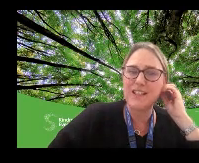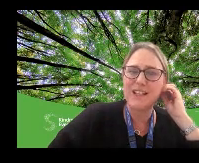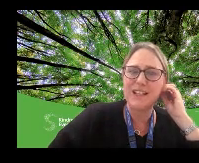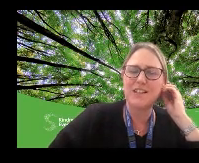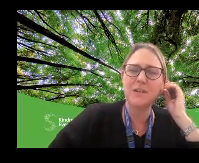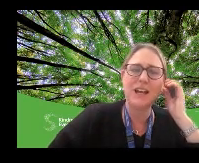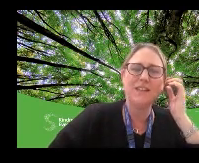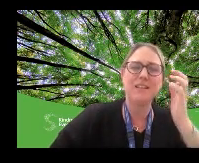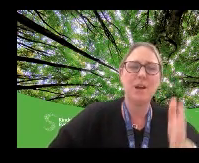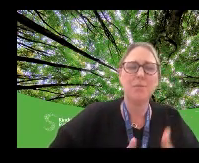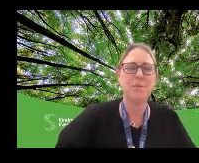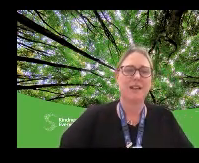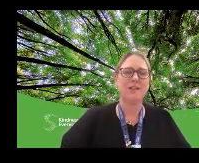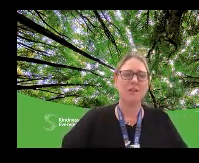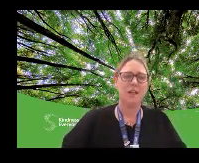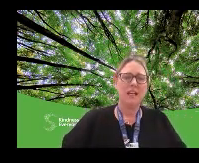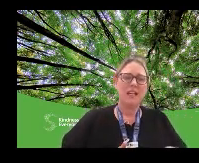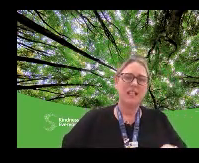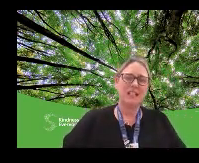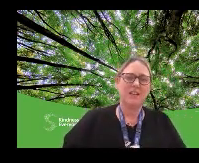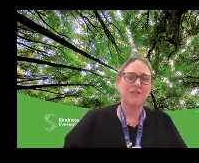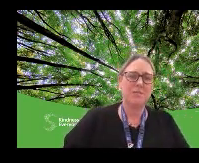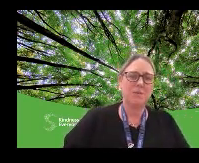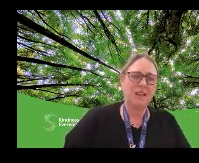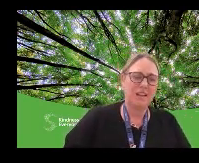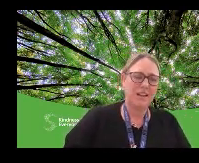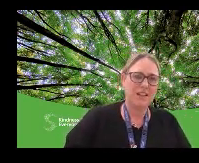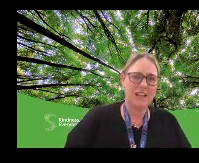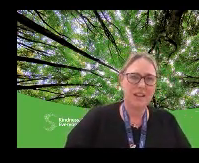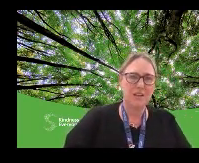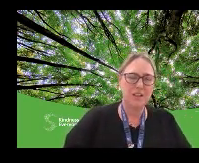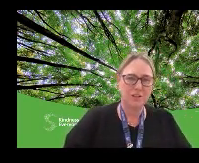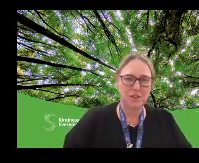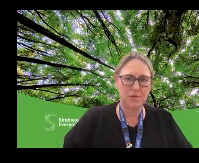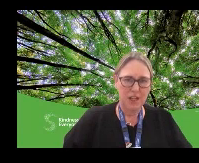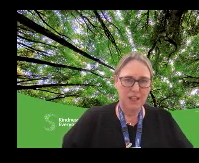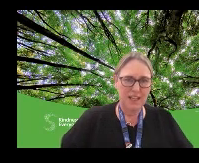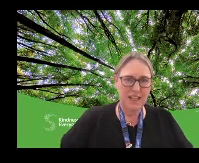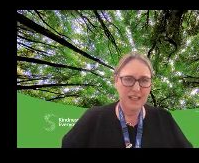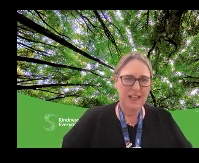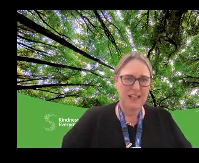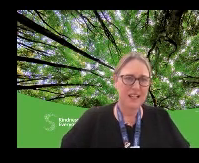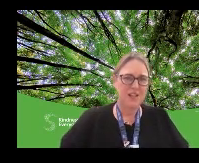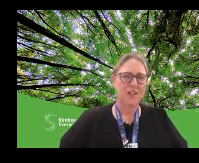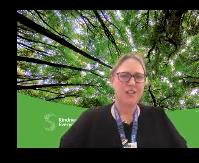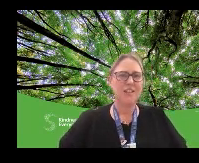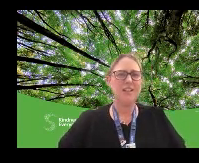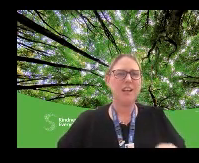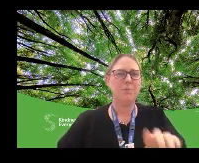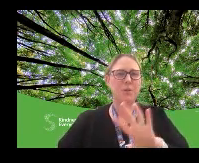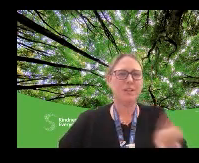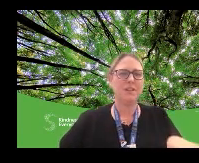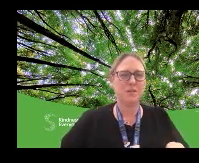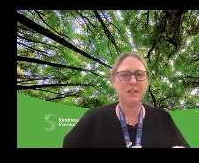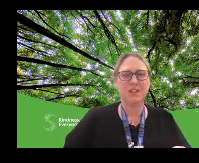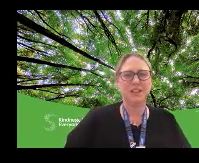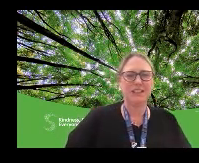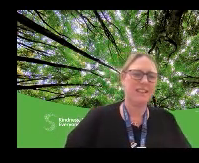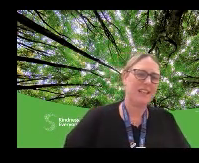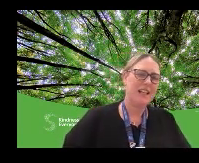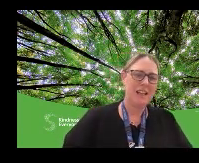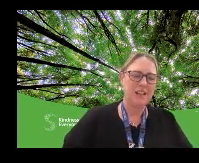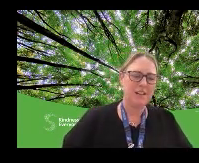see or what is seen. So again, this comes back to, it doesn't have to be just gather, sort of taking that section and putting